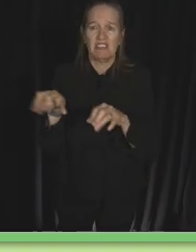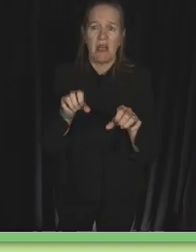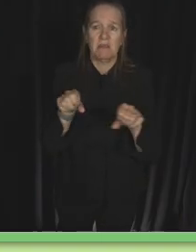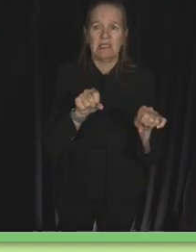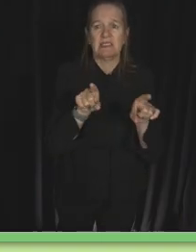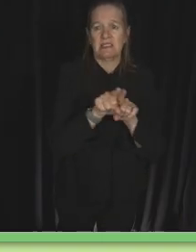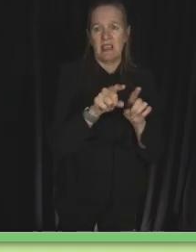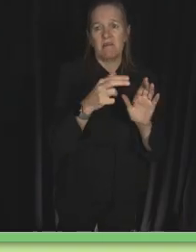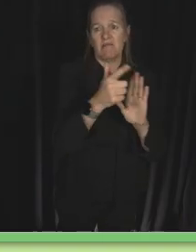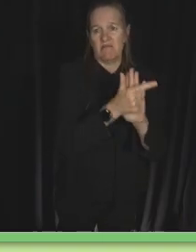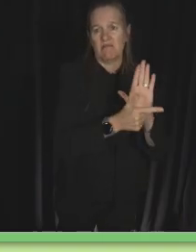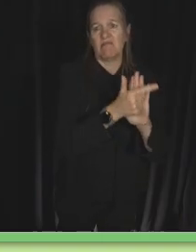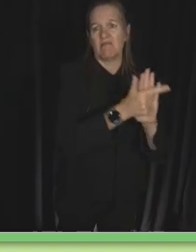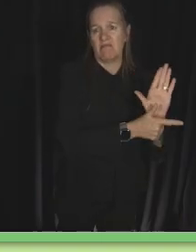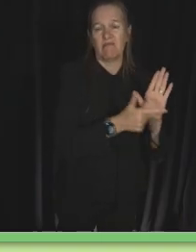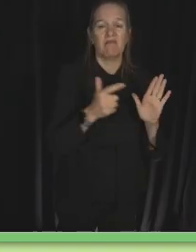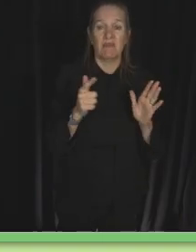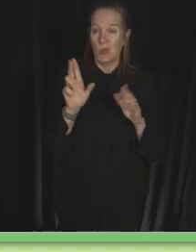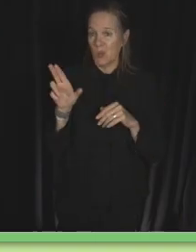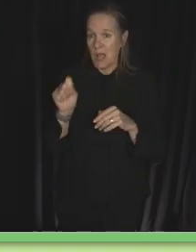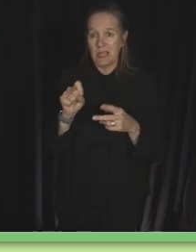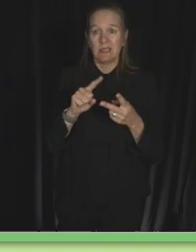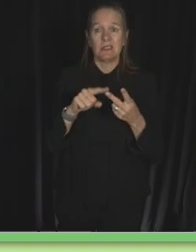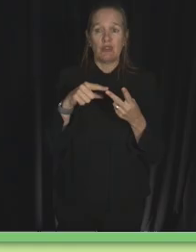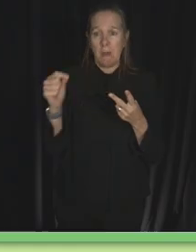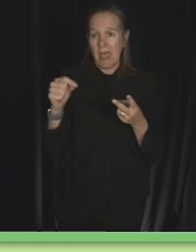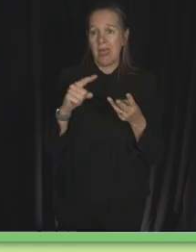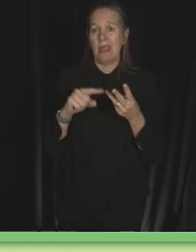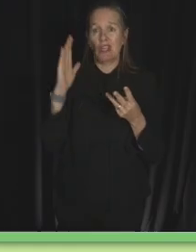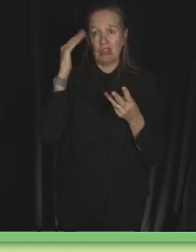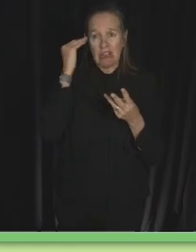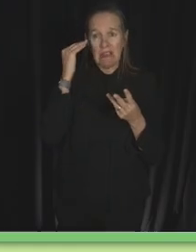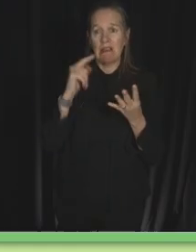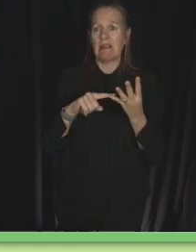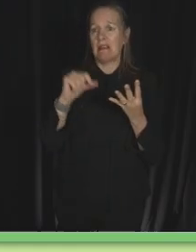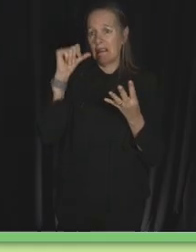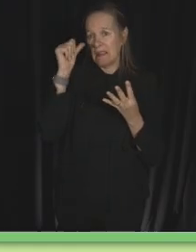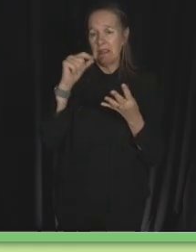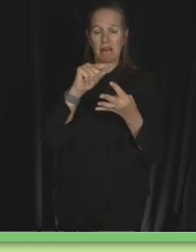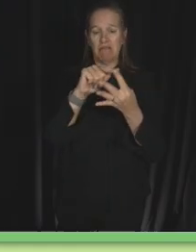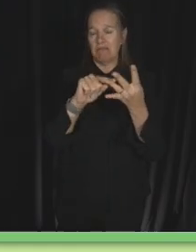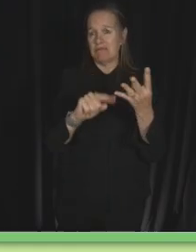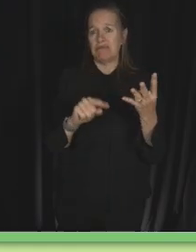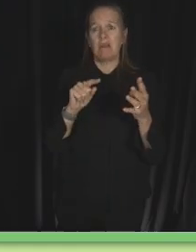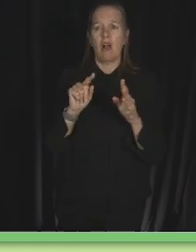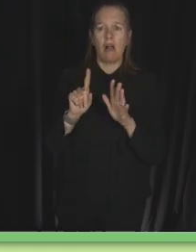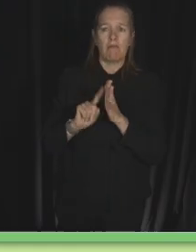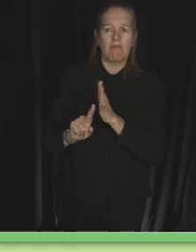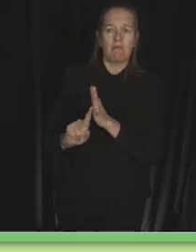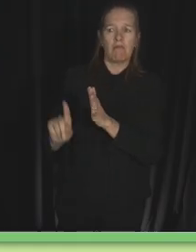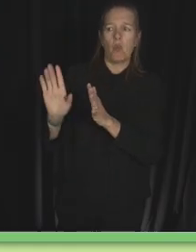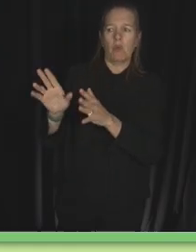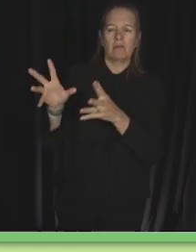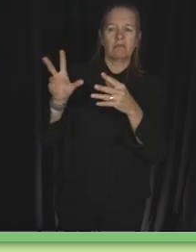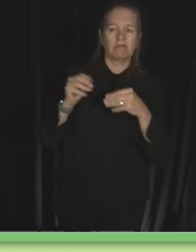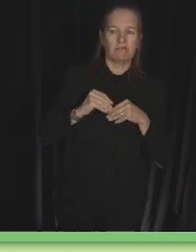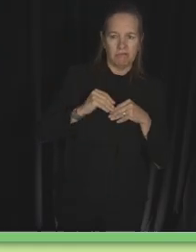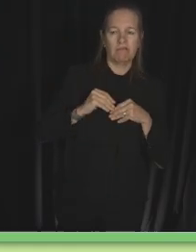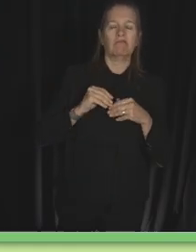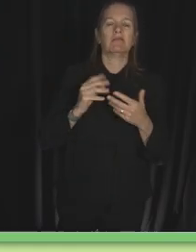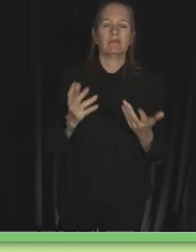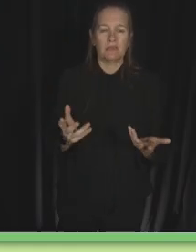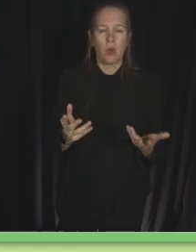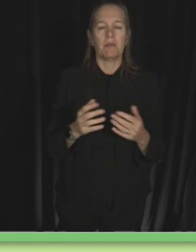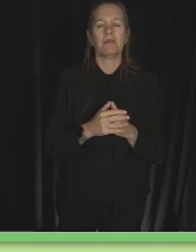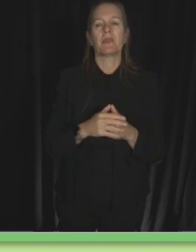The US is looking at this, Japan is looking at this, Korea is looking at it, India is looking at it. We're all going to have to do pretty much the same thing. But first off,